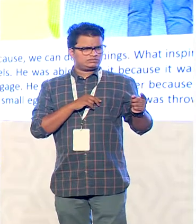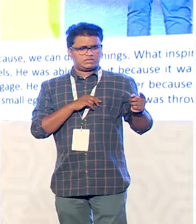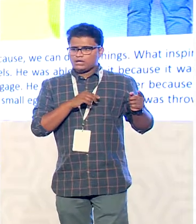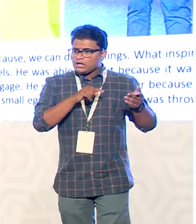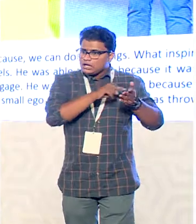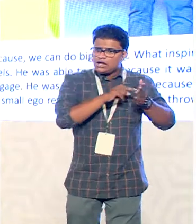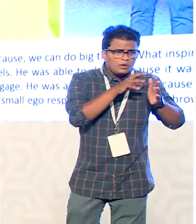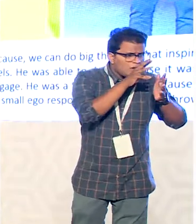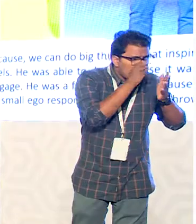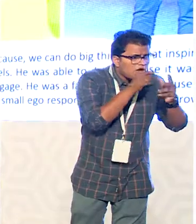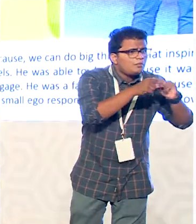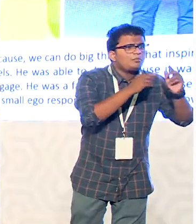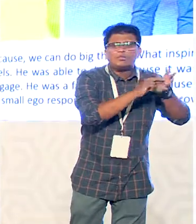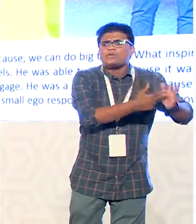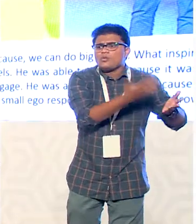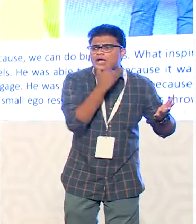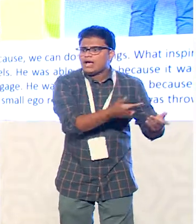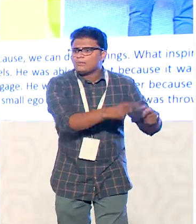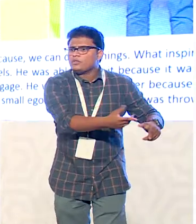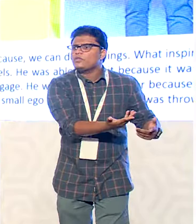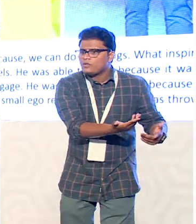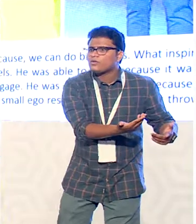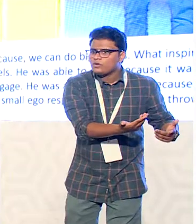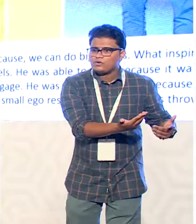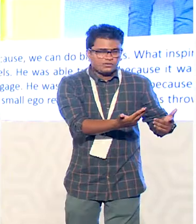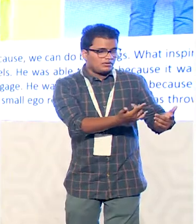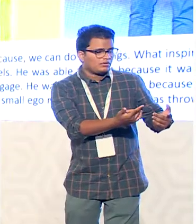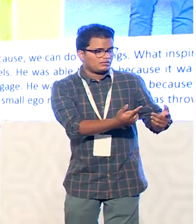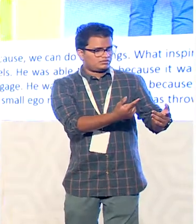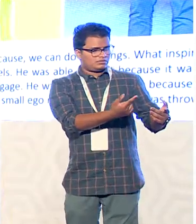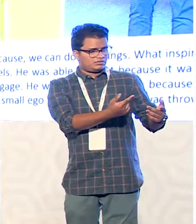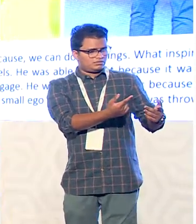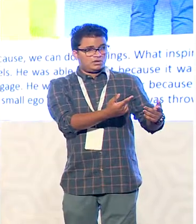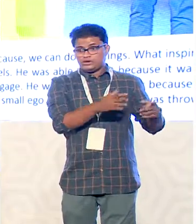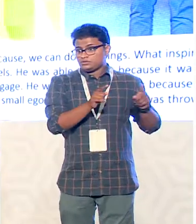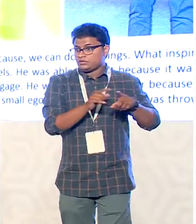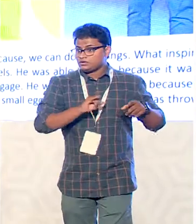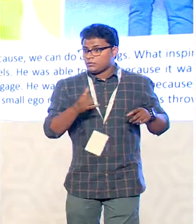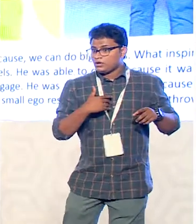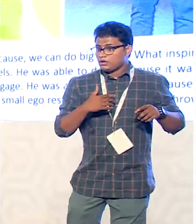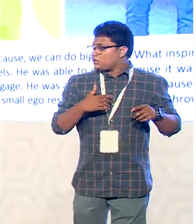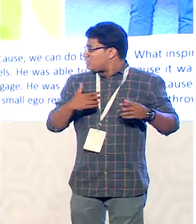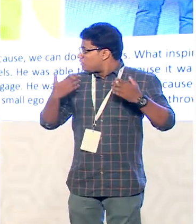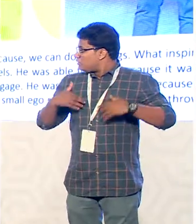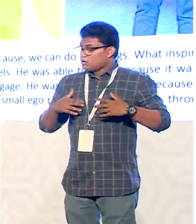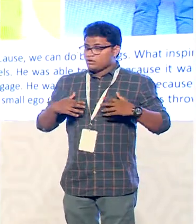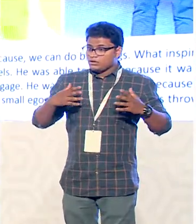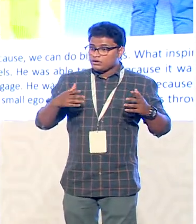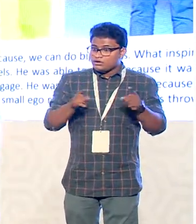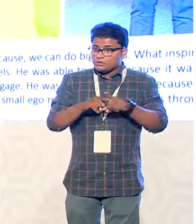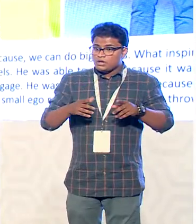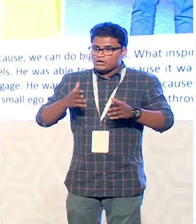That first time experience, it's a physical assault almost, because he's bodily thrown off the